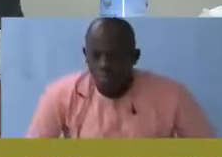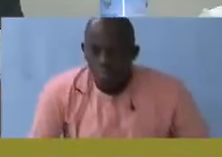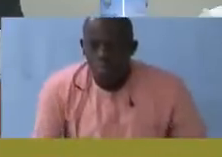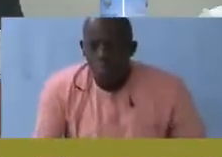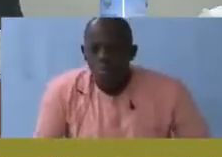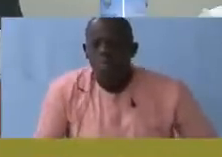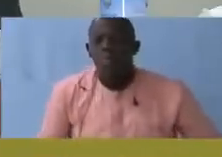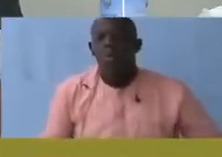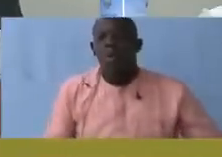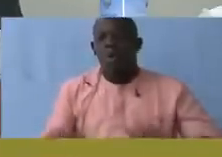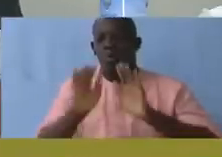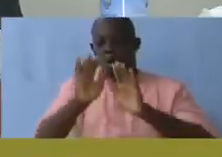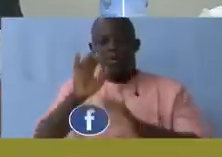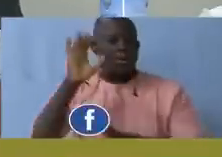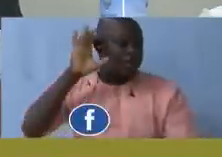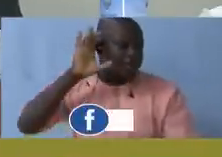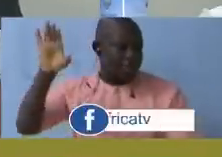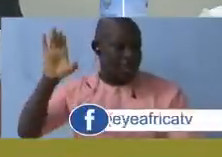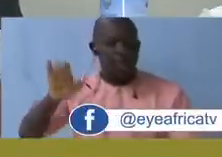Listen to the question.